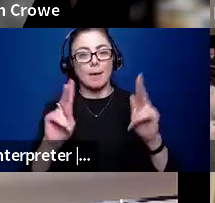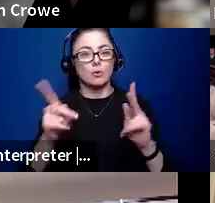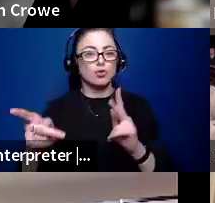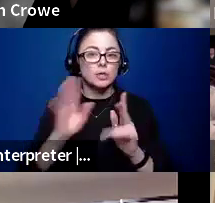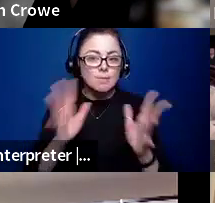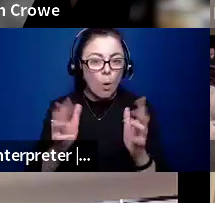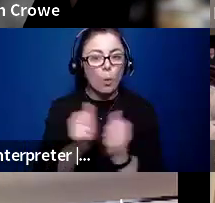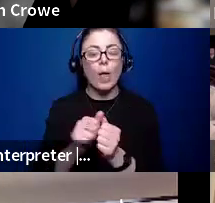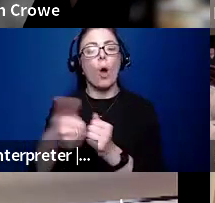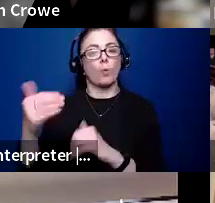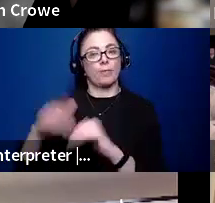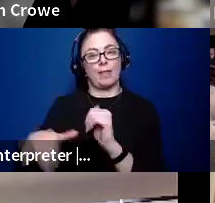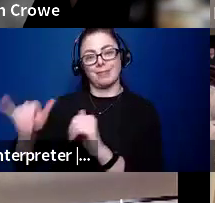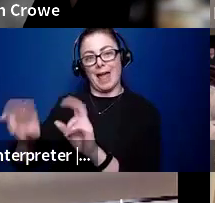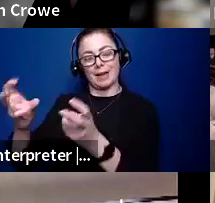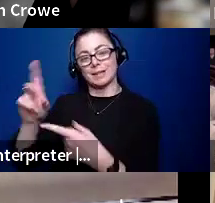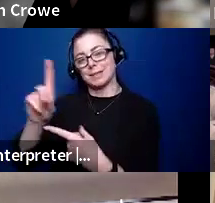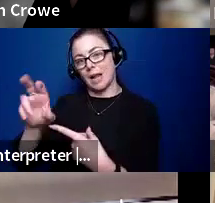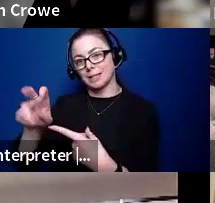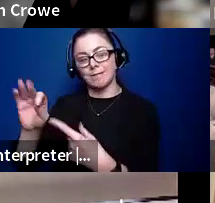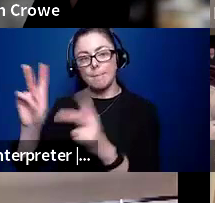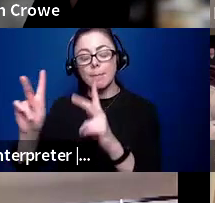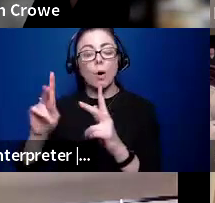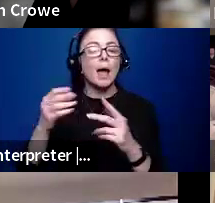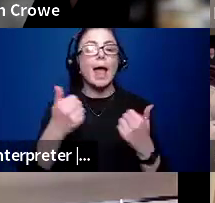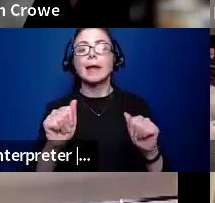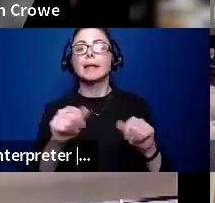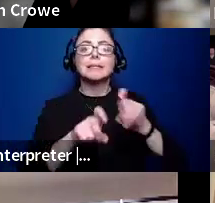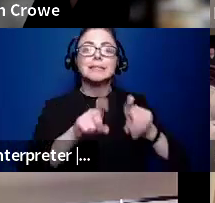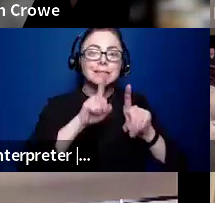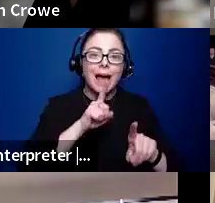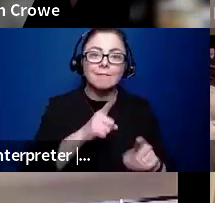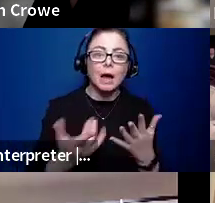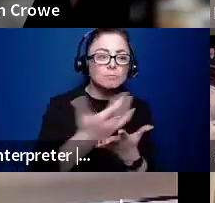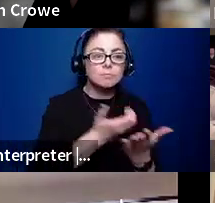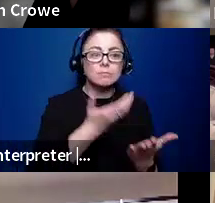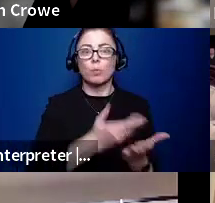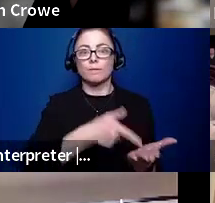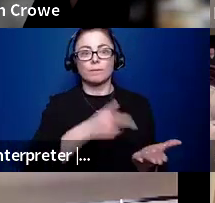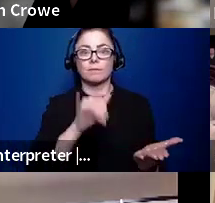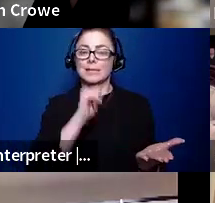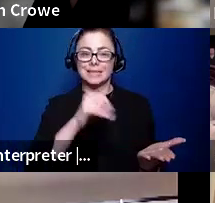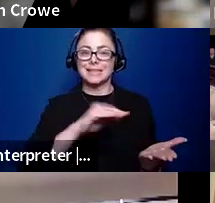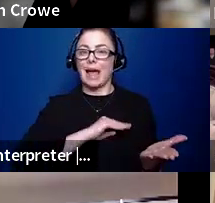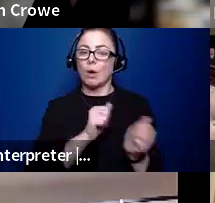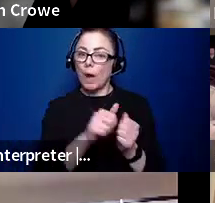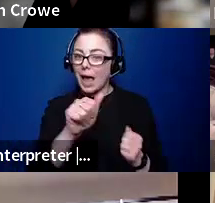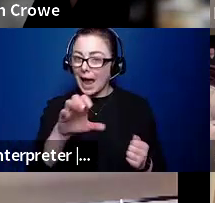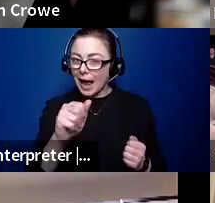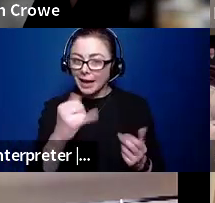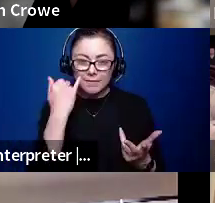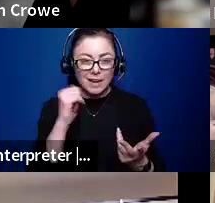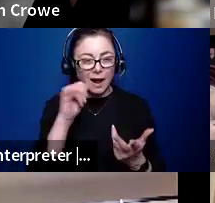some sort of survey that showed overwhelming dissatisfaction with the agencies? And if not, isn't this a moot point? Also within